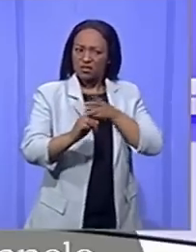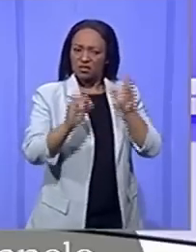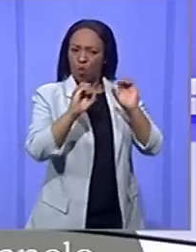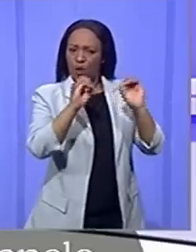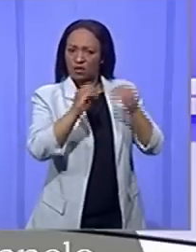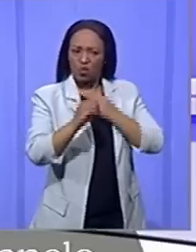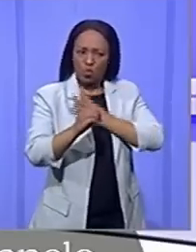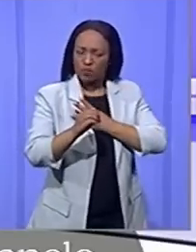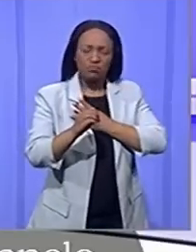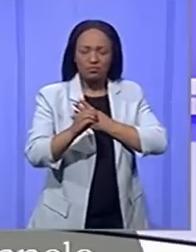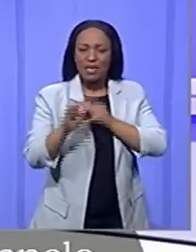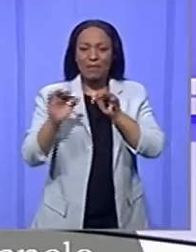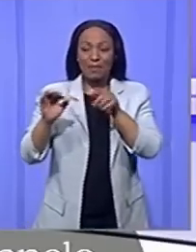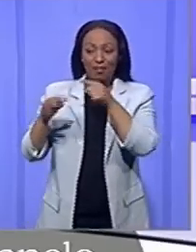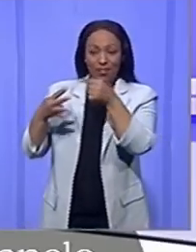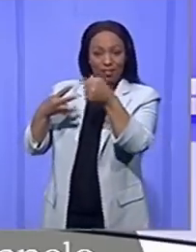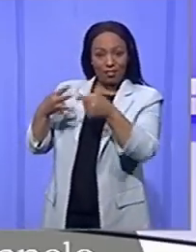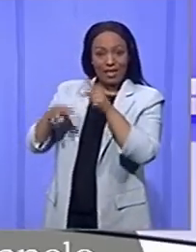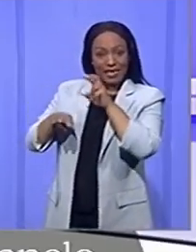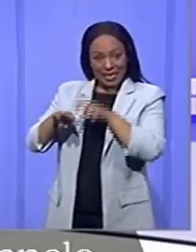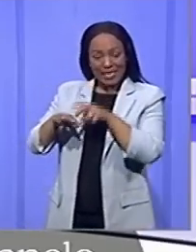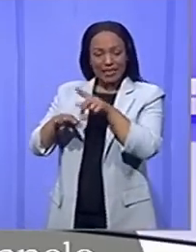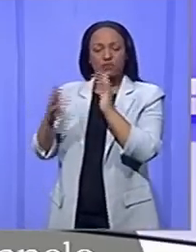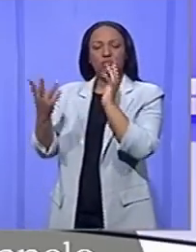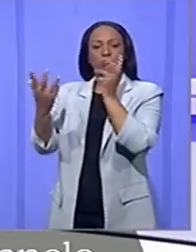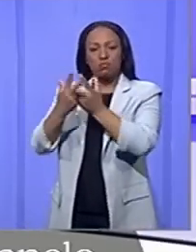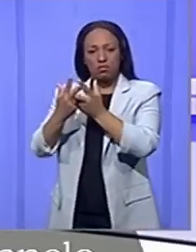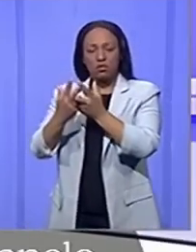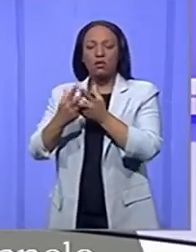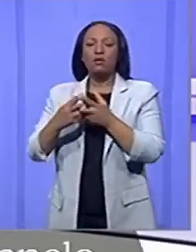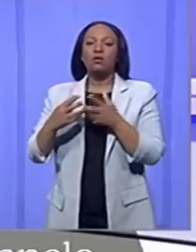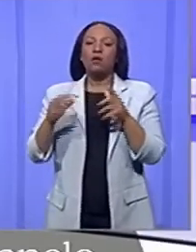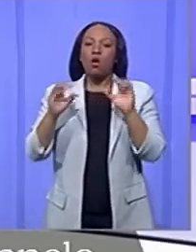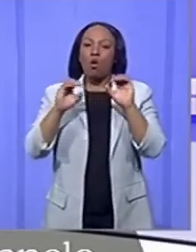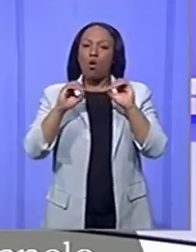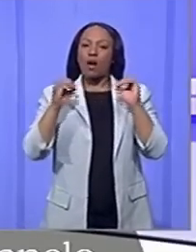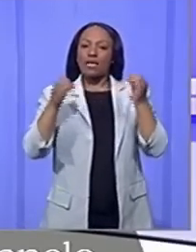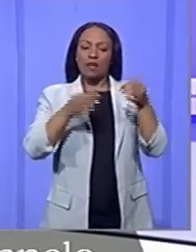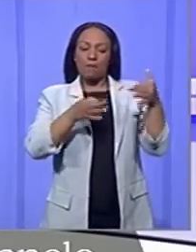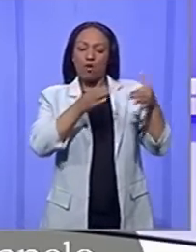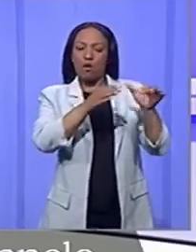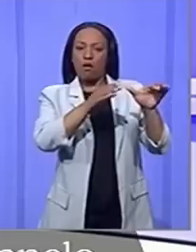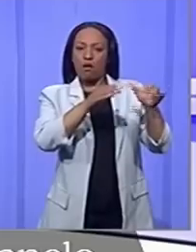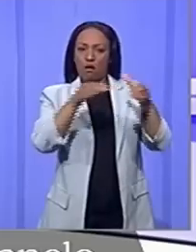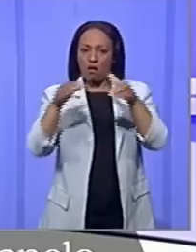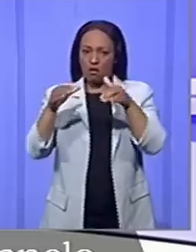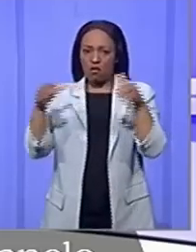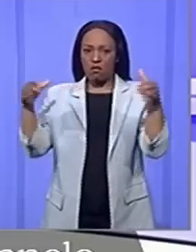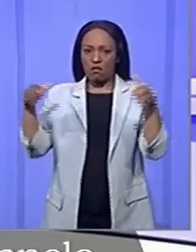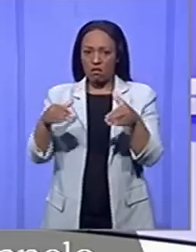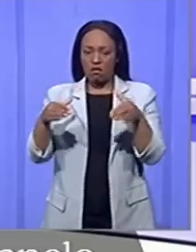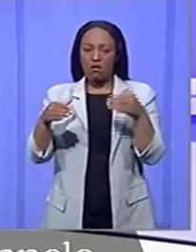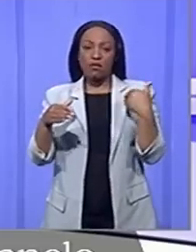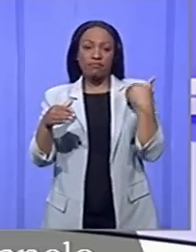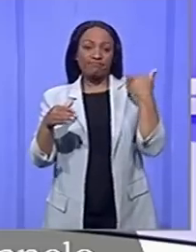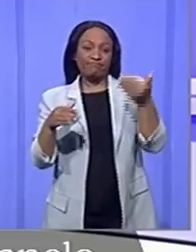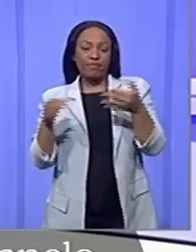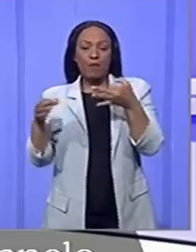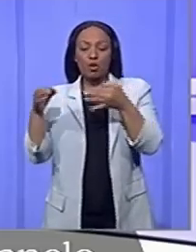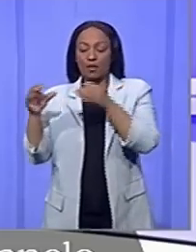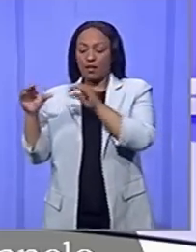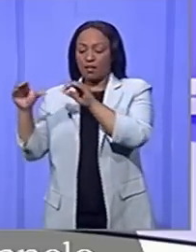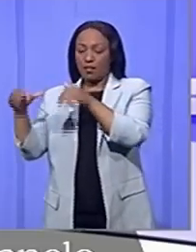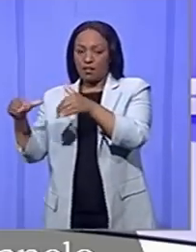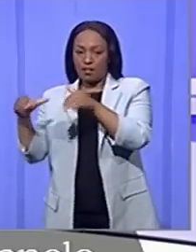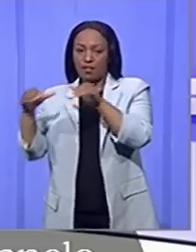ha re thole re shebe mekga ya dipolotiki ho ya ka moo e seng e di beile ka teng ana re ka re ho ya ka moo mekga ya dipolotiki seng e buile ka teng ho